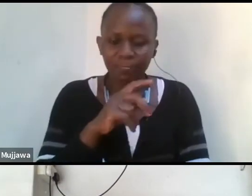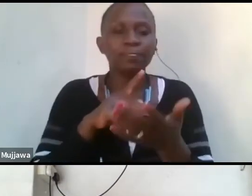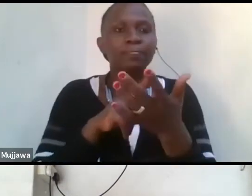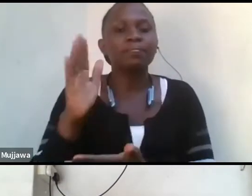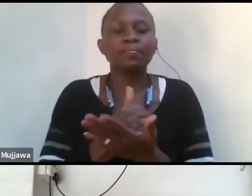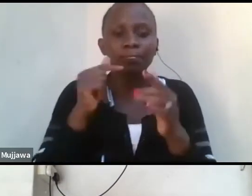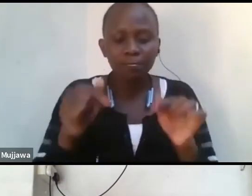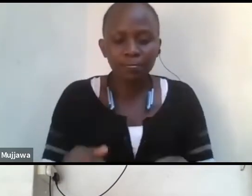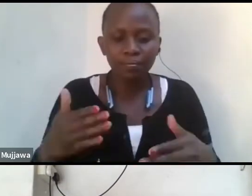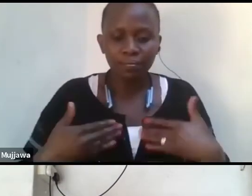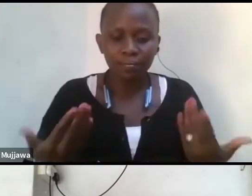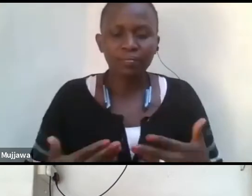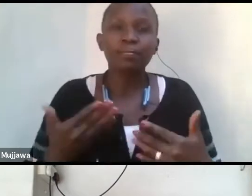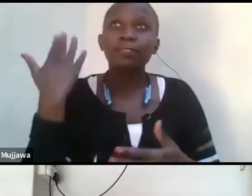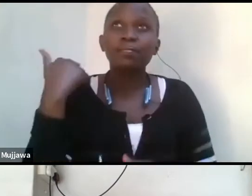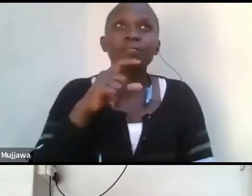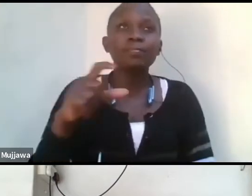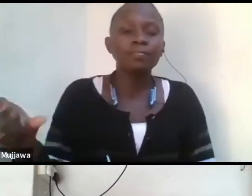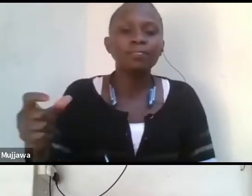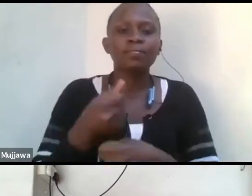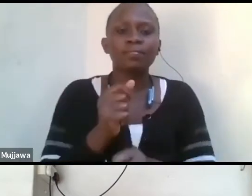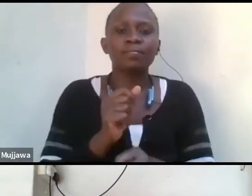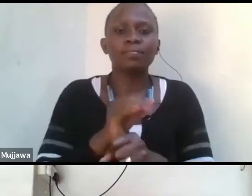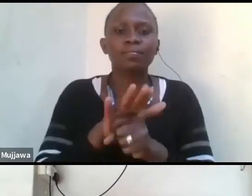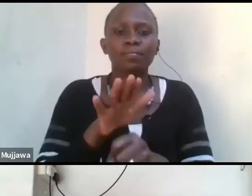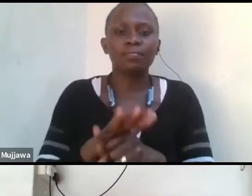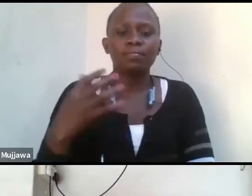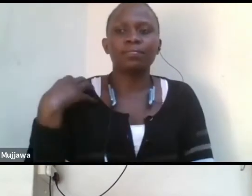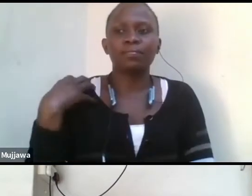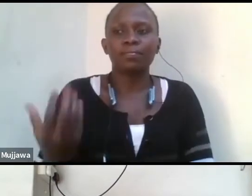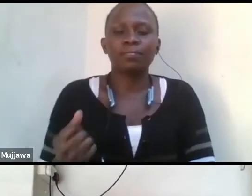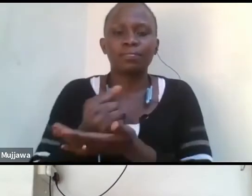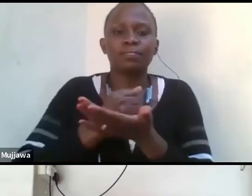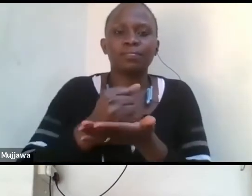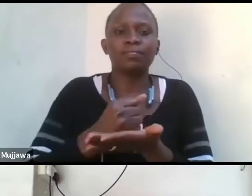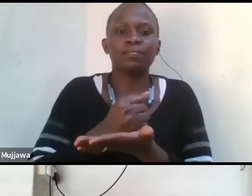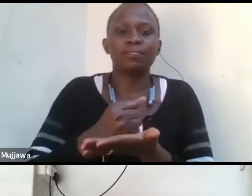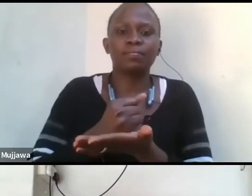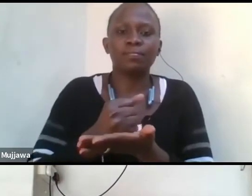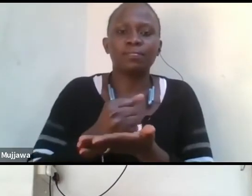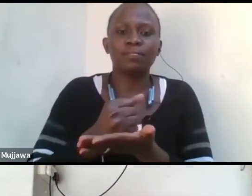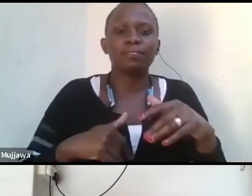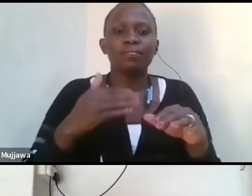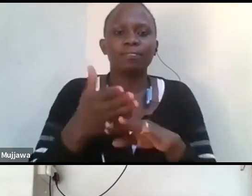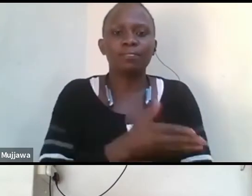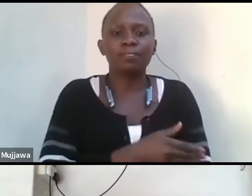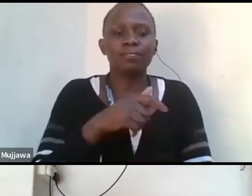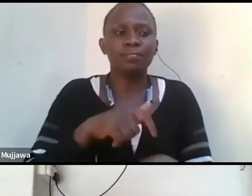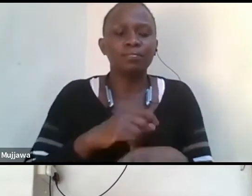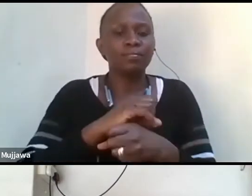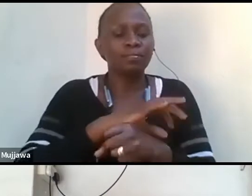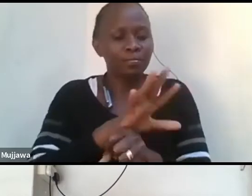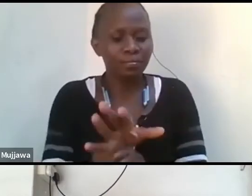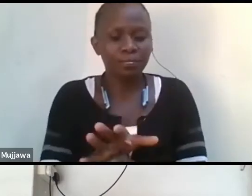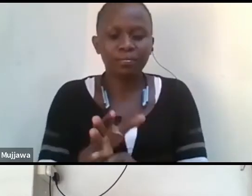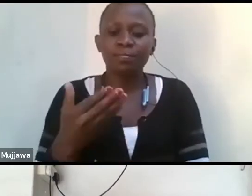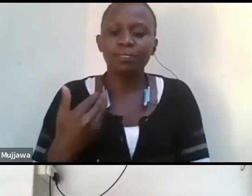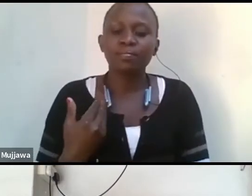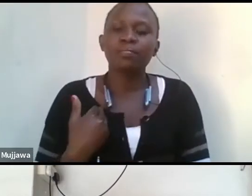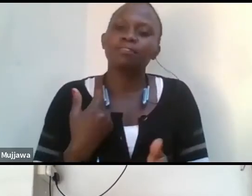We produced more coffee. We sold more coffee than ever before during COVID. So there are